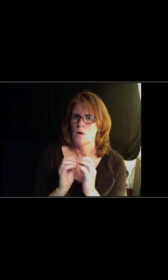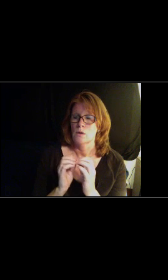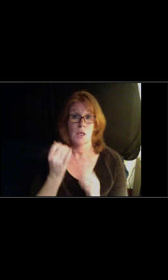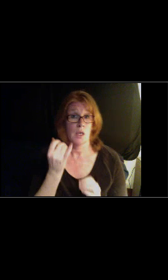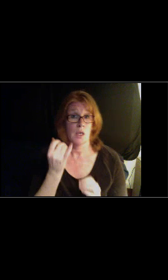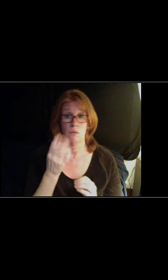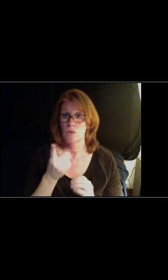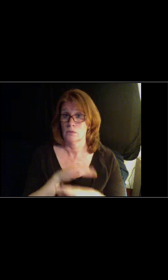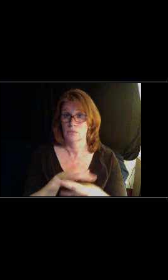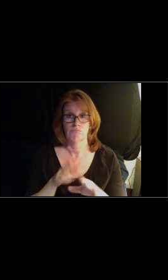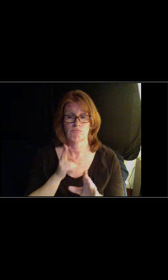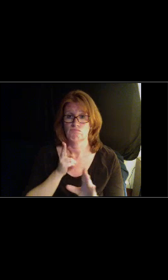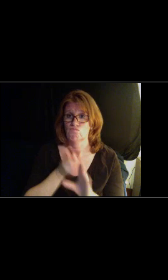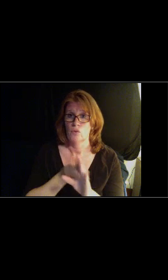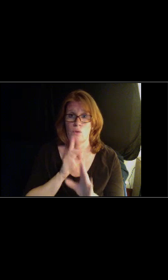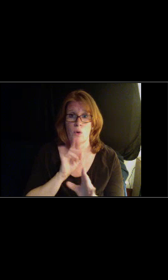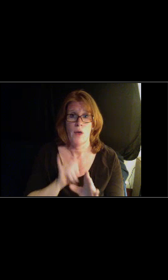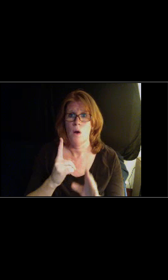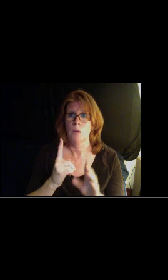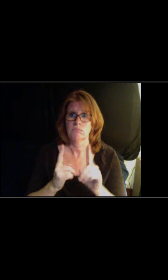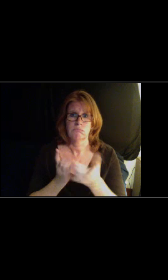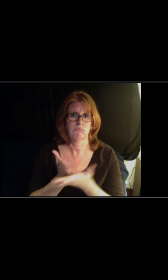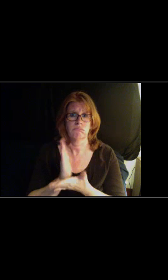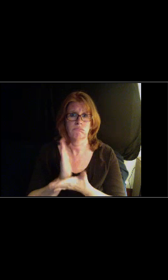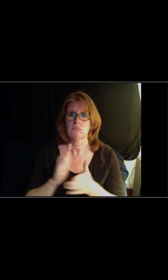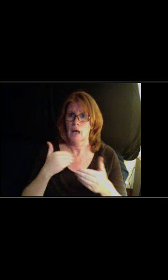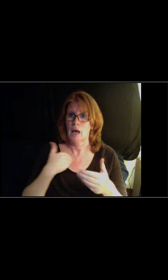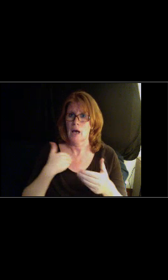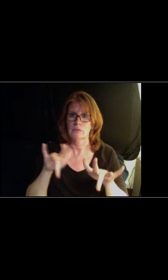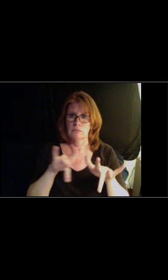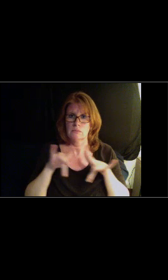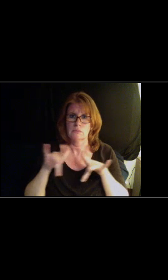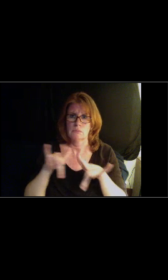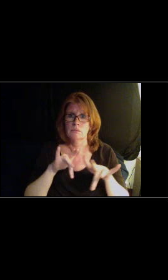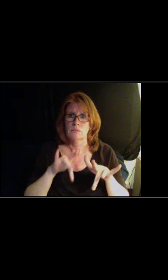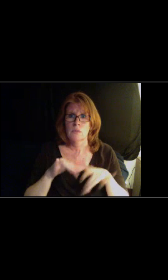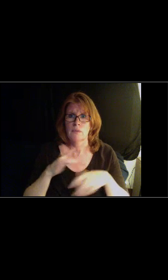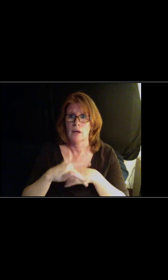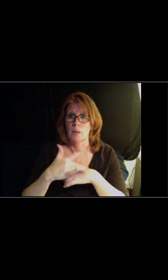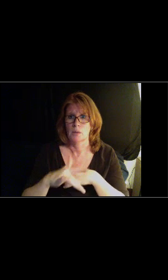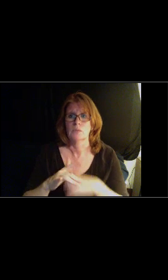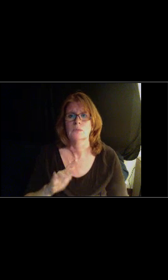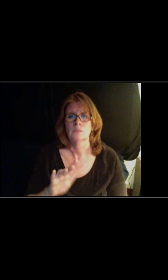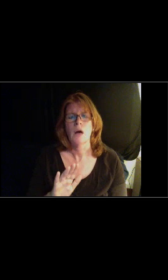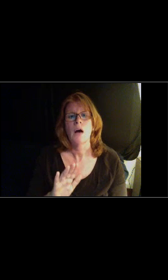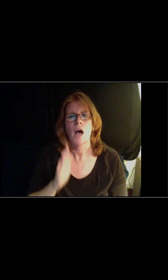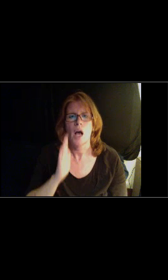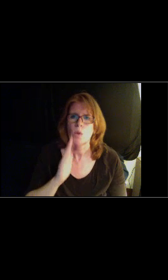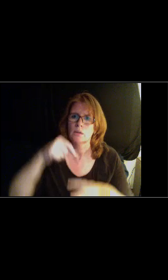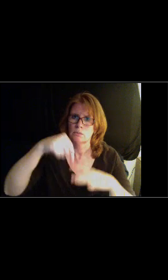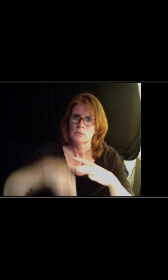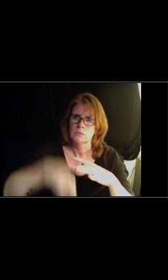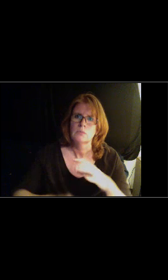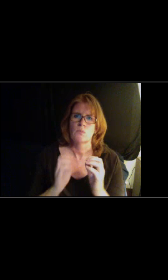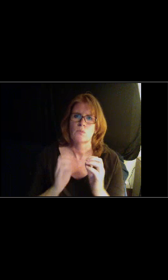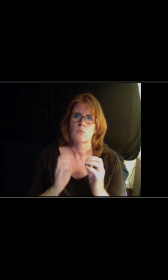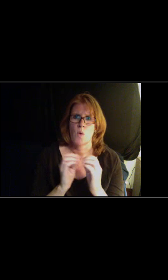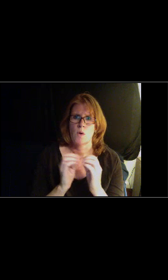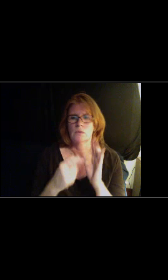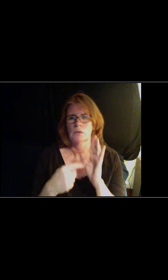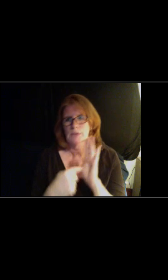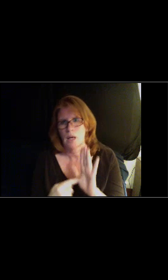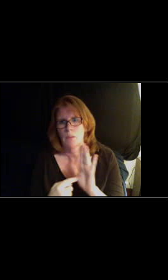we will go much more in depth into this. If you don't feel that you have the time to be able to join that, that's